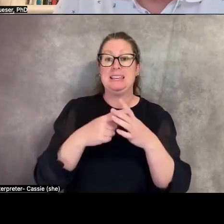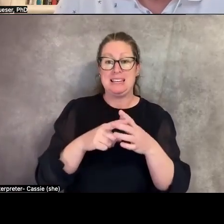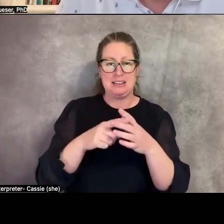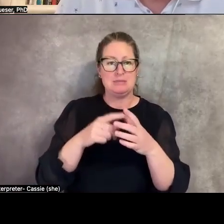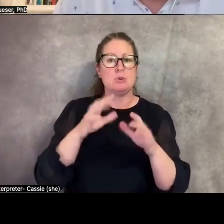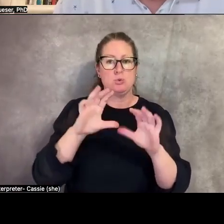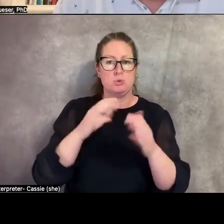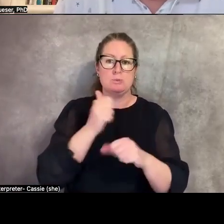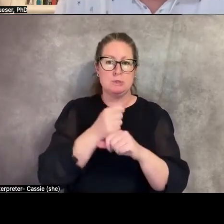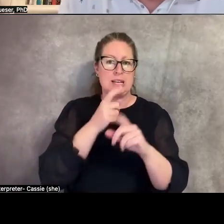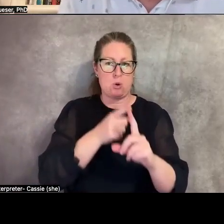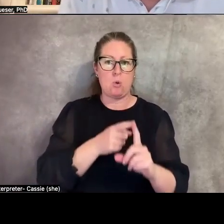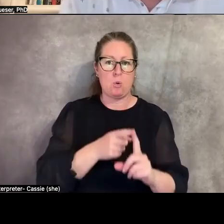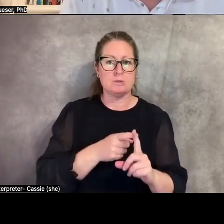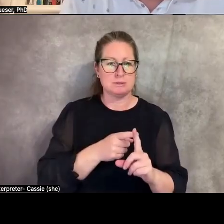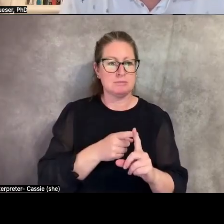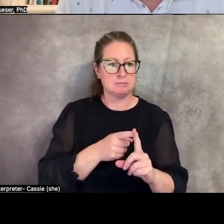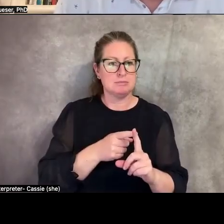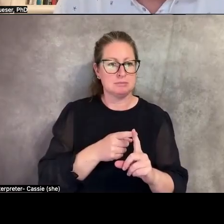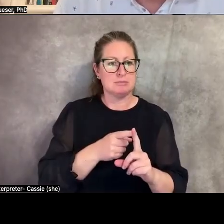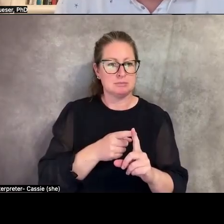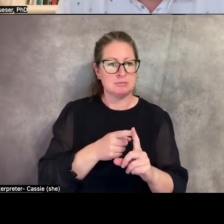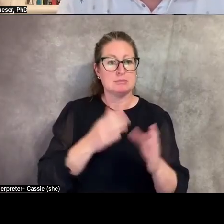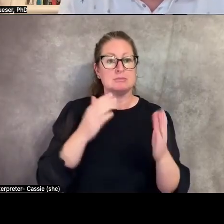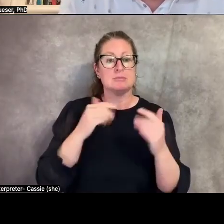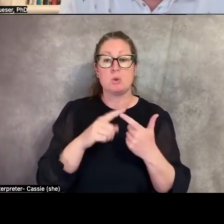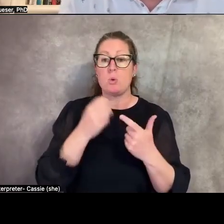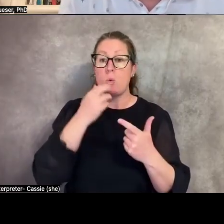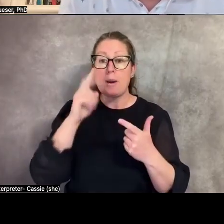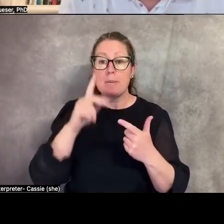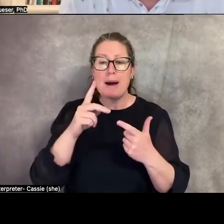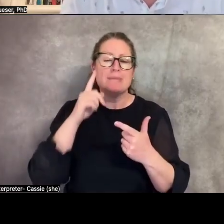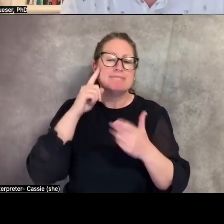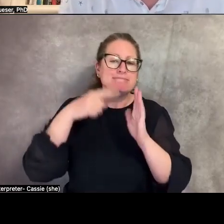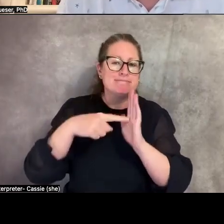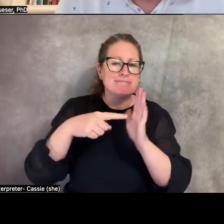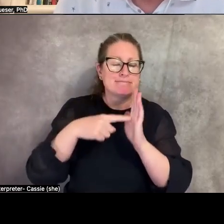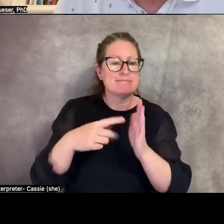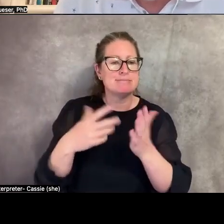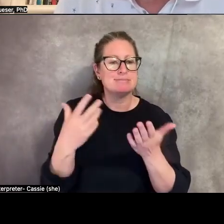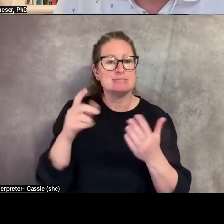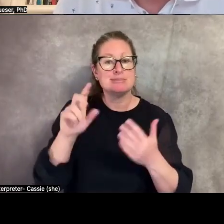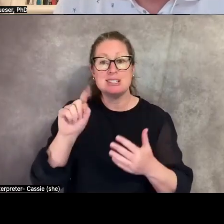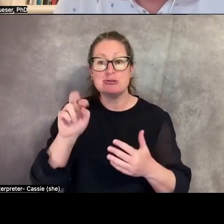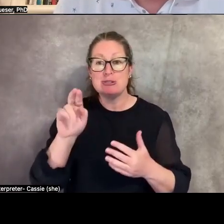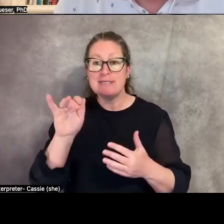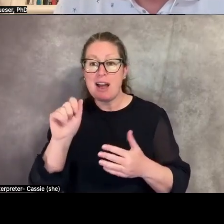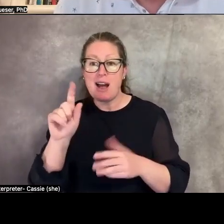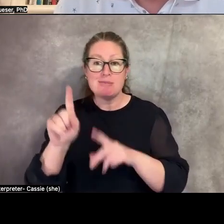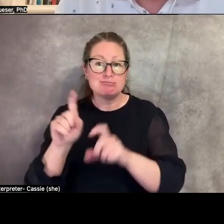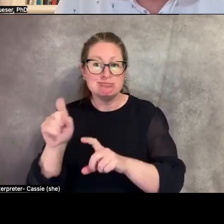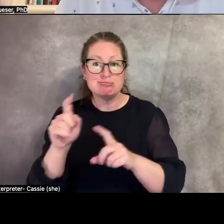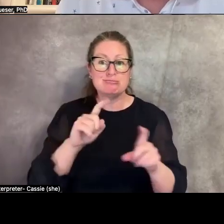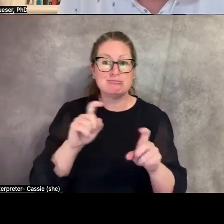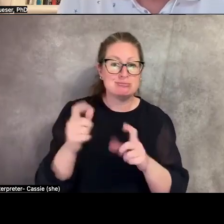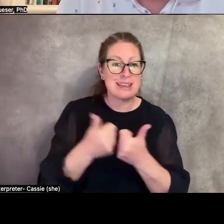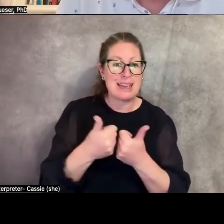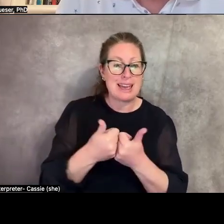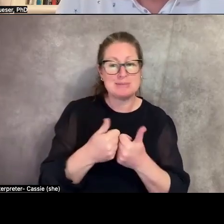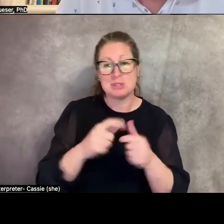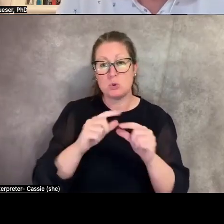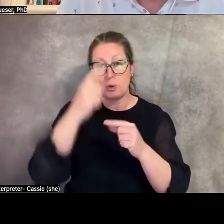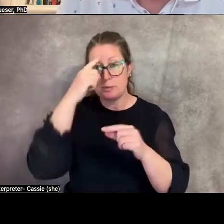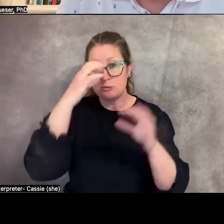the program. Warm-up activities include things such as trivia games, group brainstorming